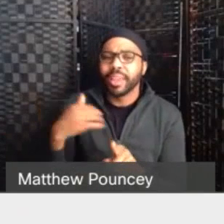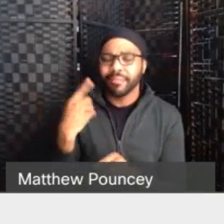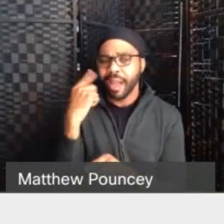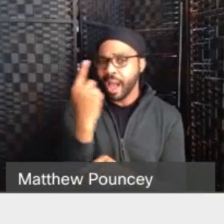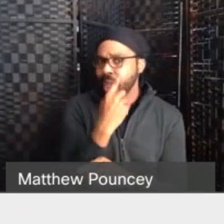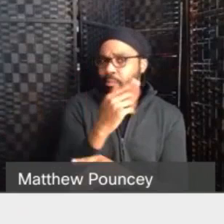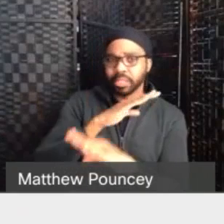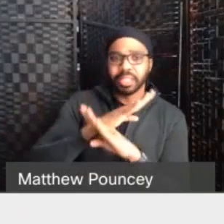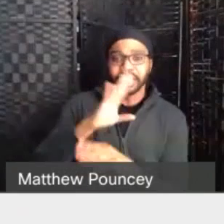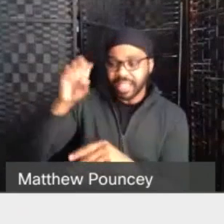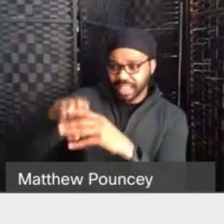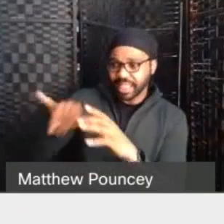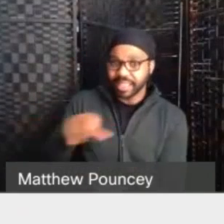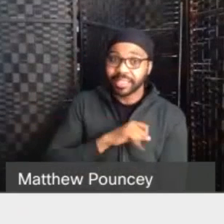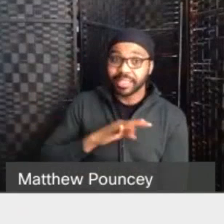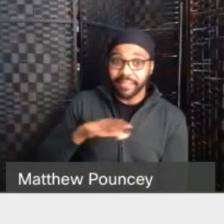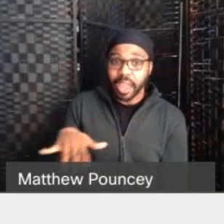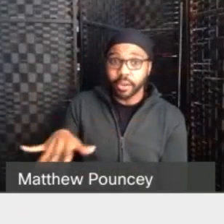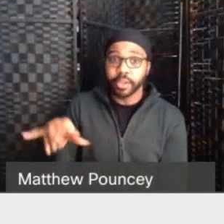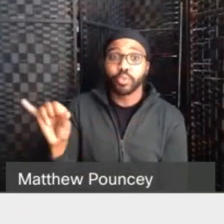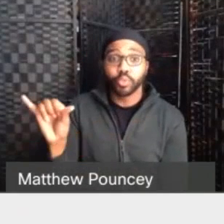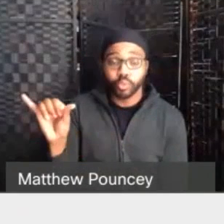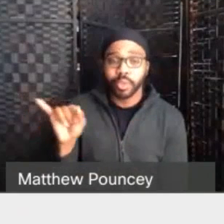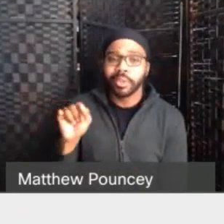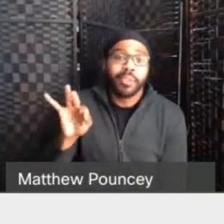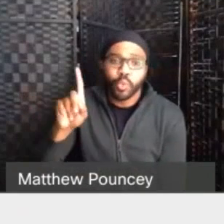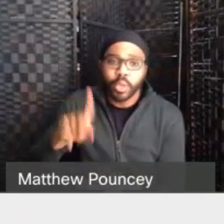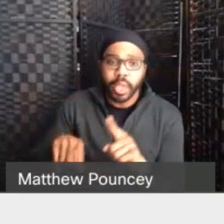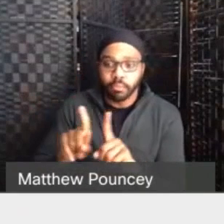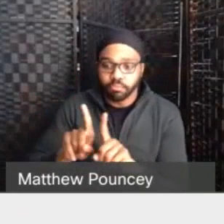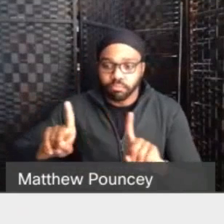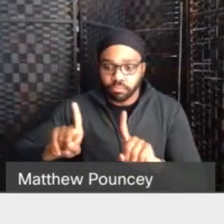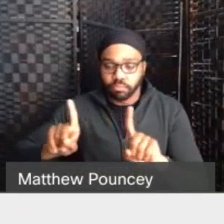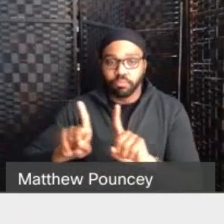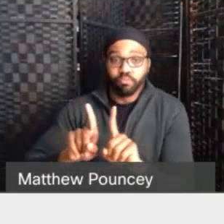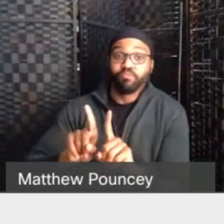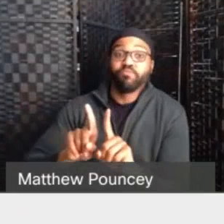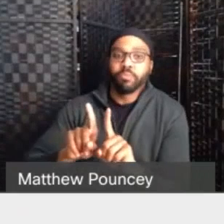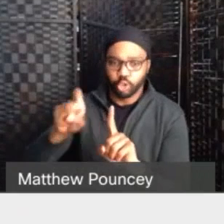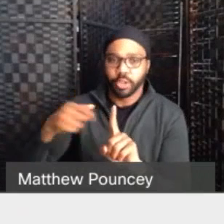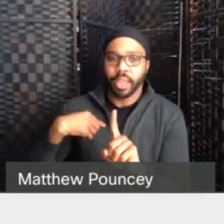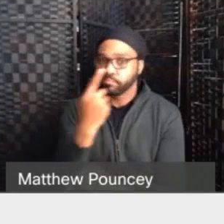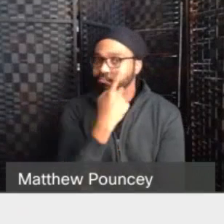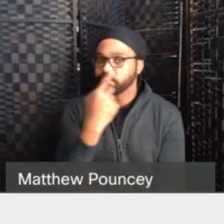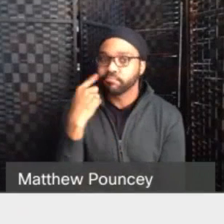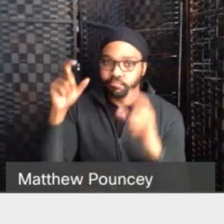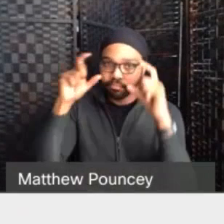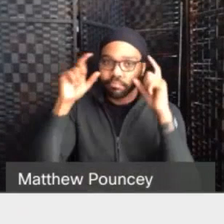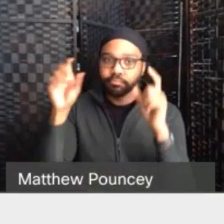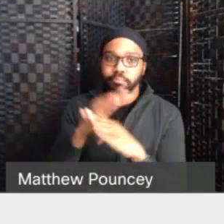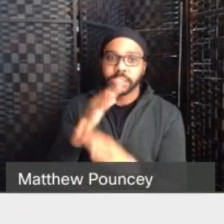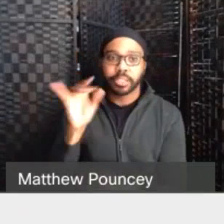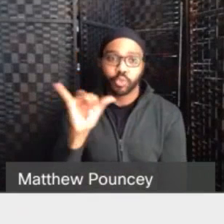even in that staff area if you cannot maintain 6 feet away from other staff. So that